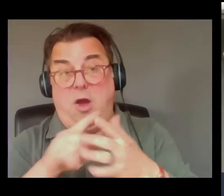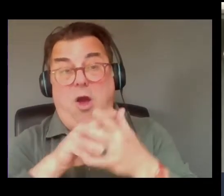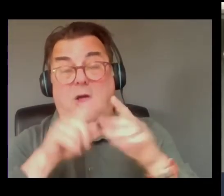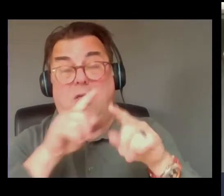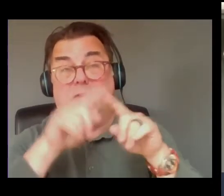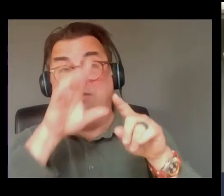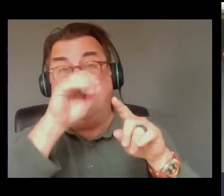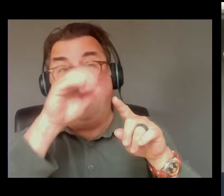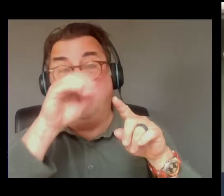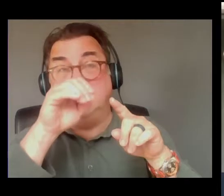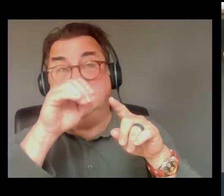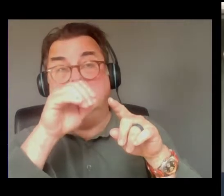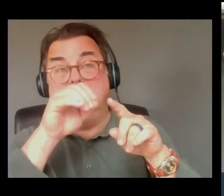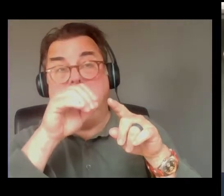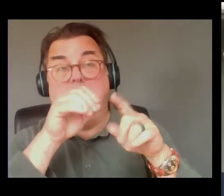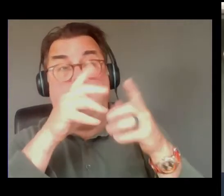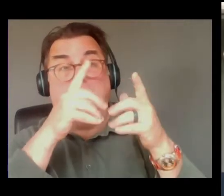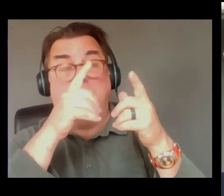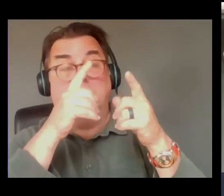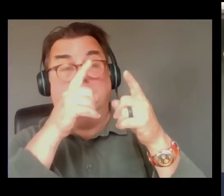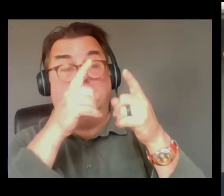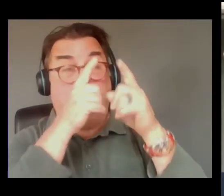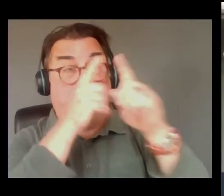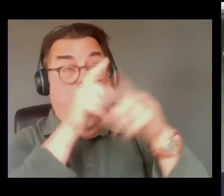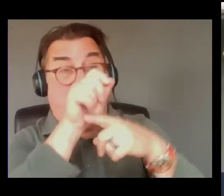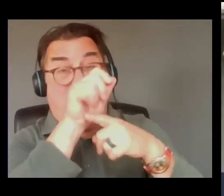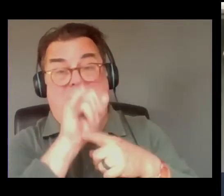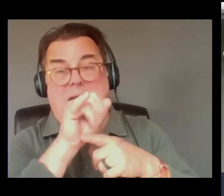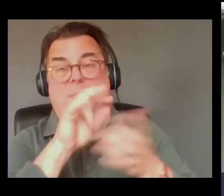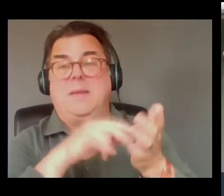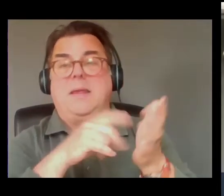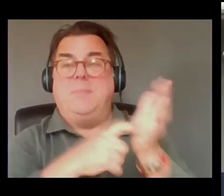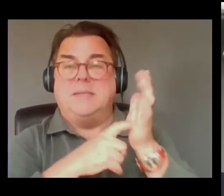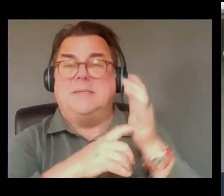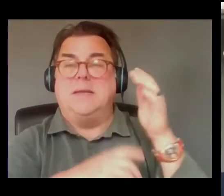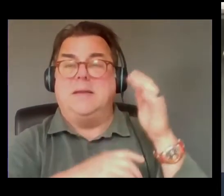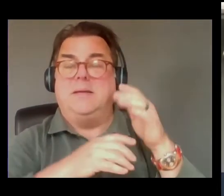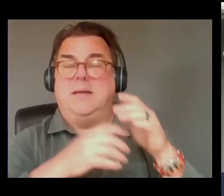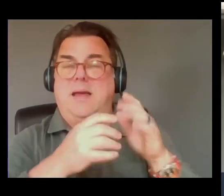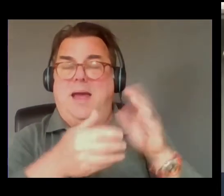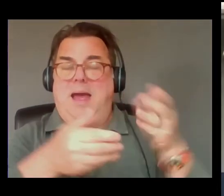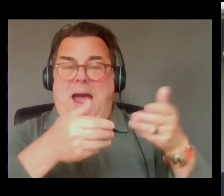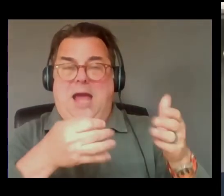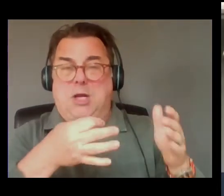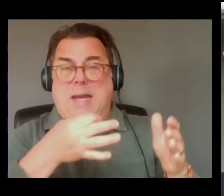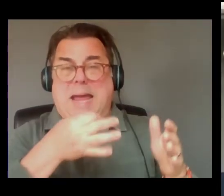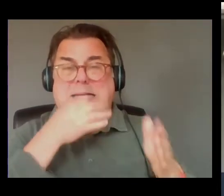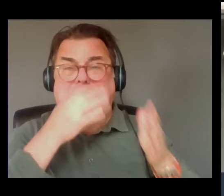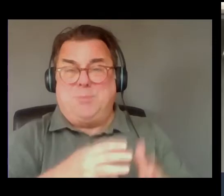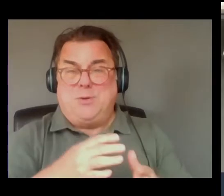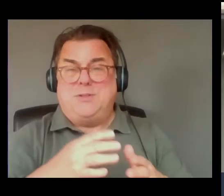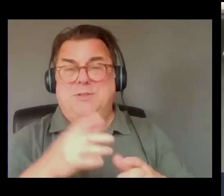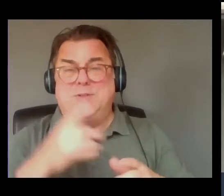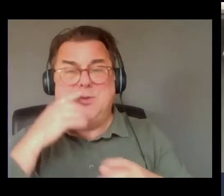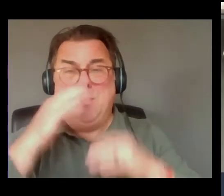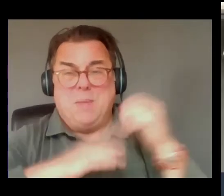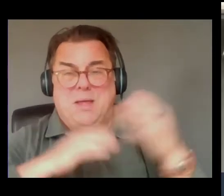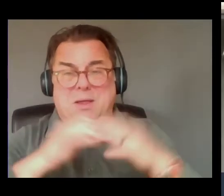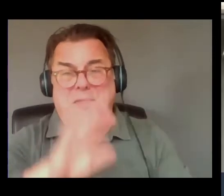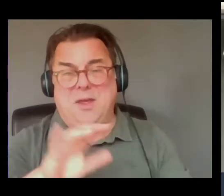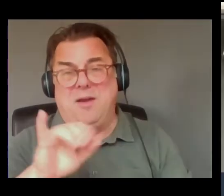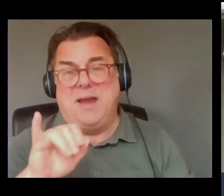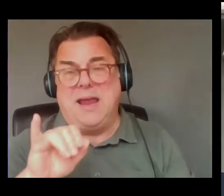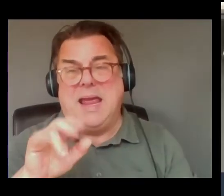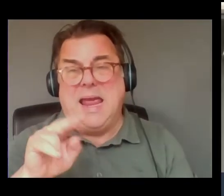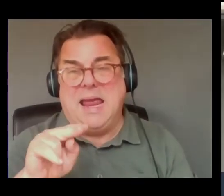succeed with AI end up needing to build infrastructure teams or hire experts in infrastructure to build all the